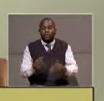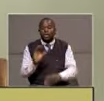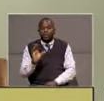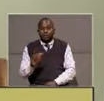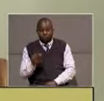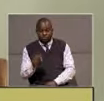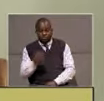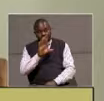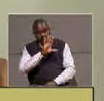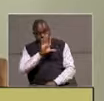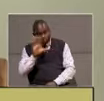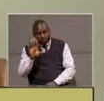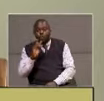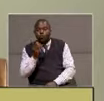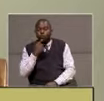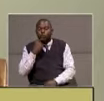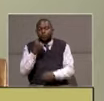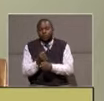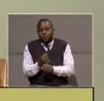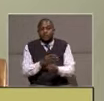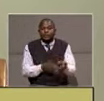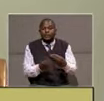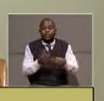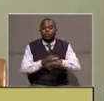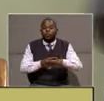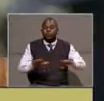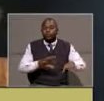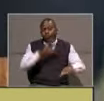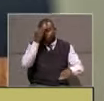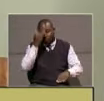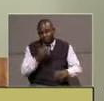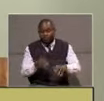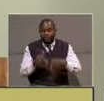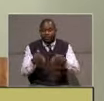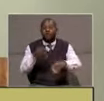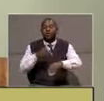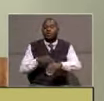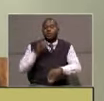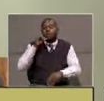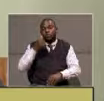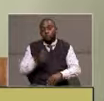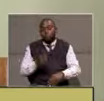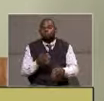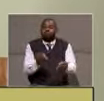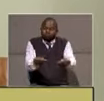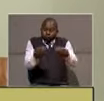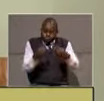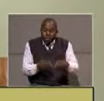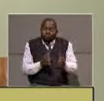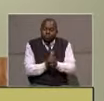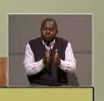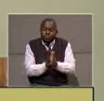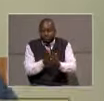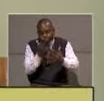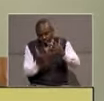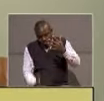was not clear who did it. That's why we have given them time up to tomorrow to go and give us the chronology of the